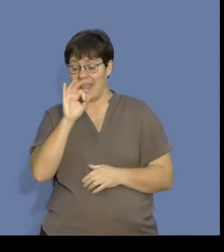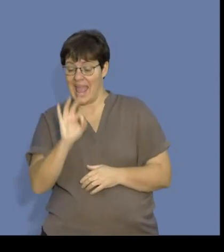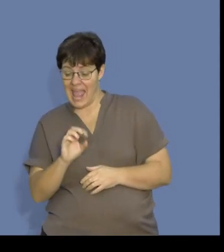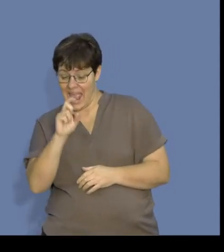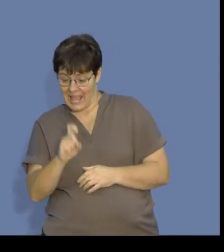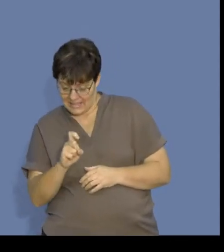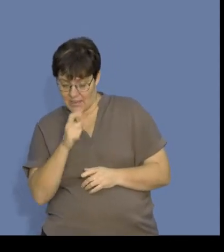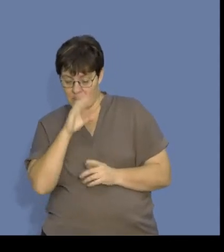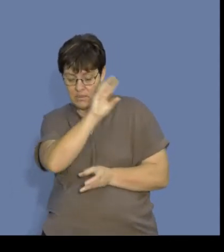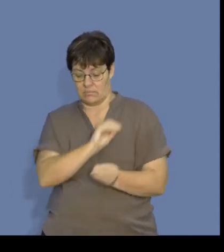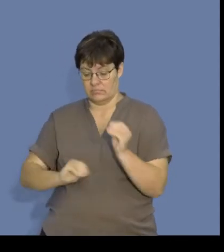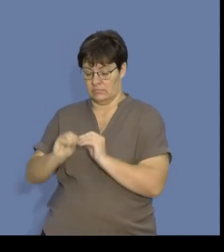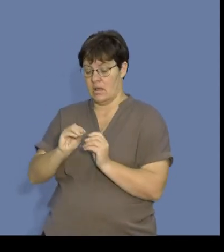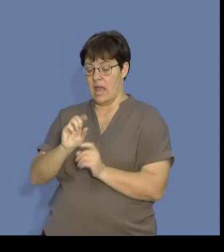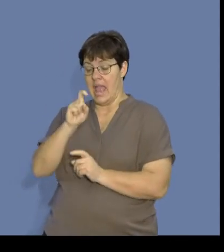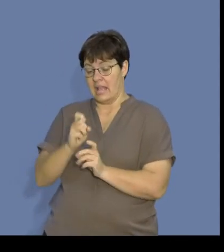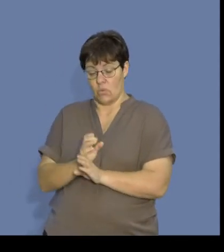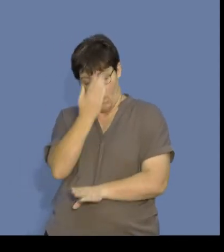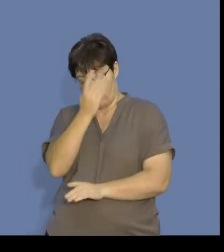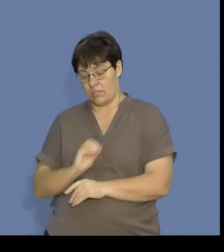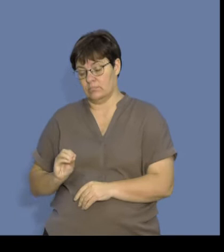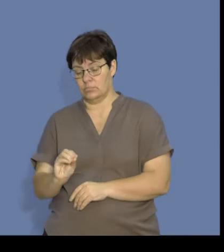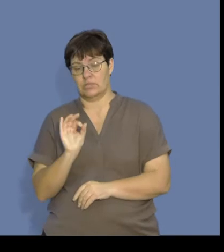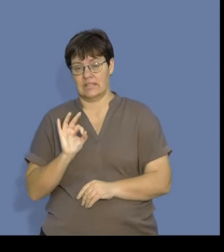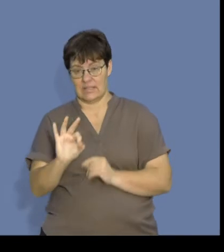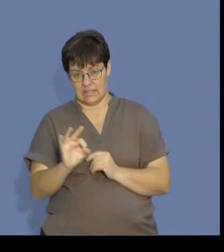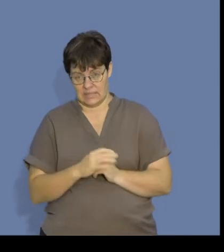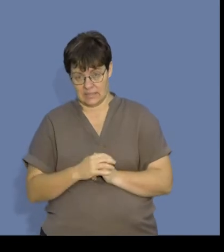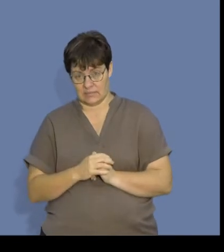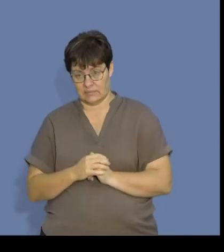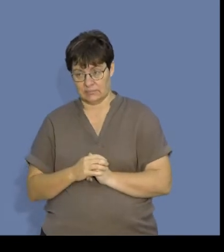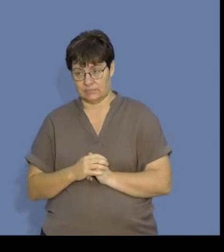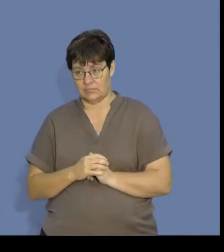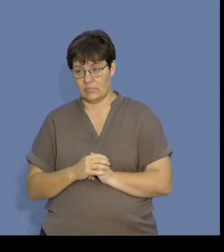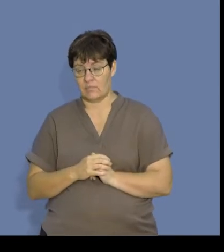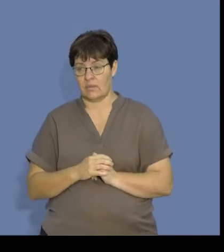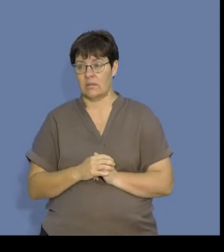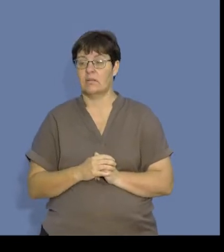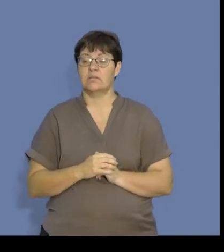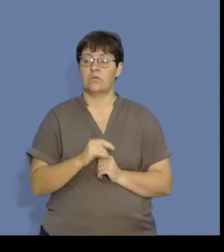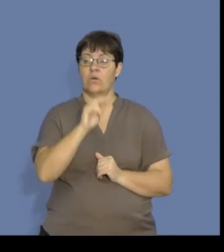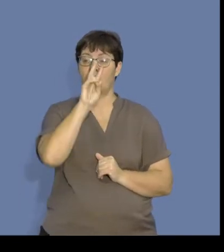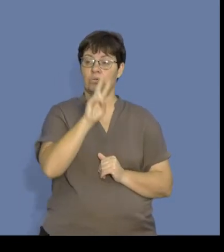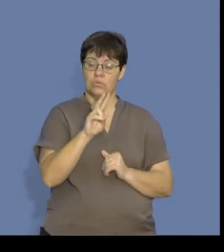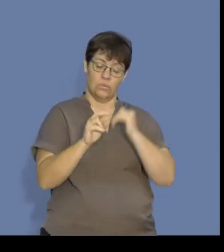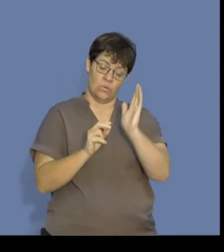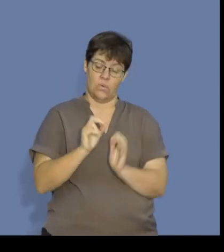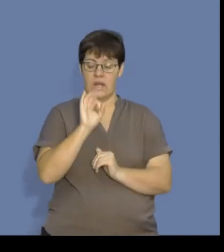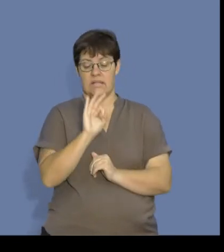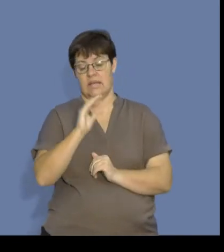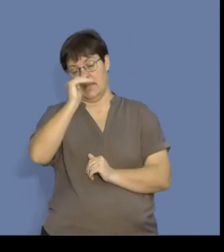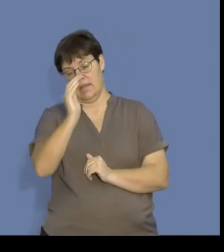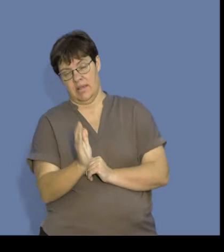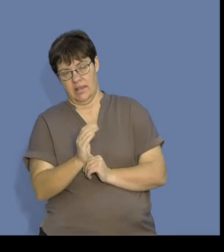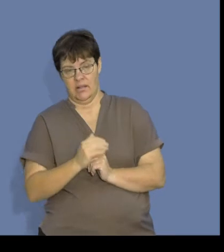see x, I must substitute it by the 3. So replace it by the 3, which will make it 2,